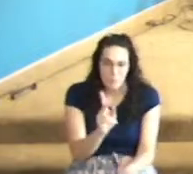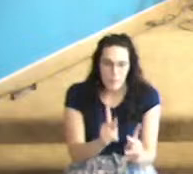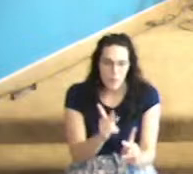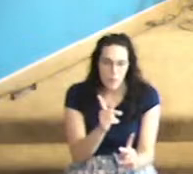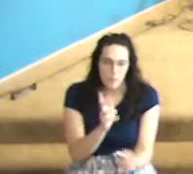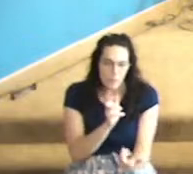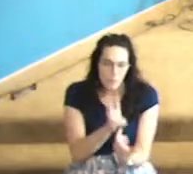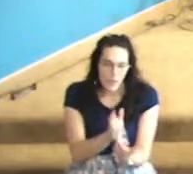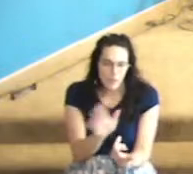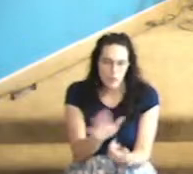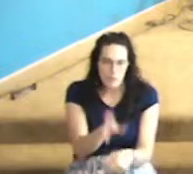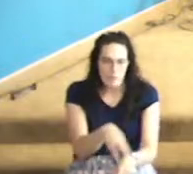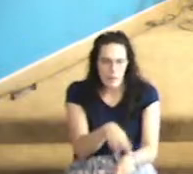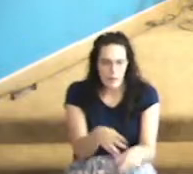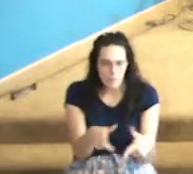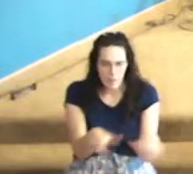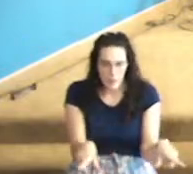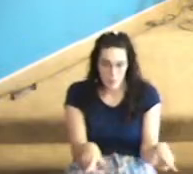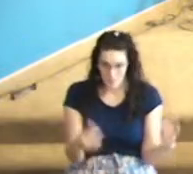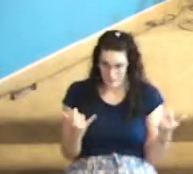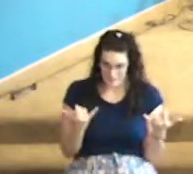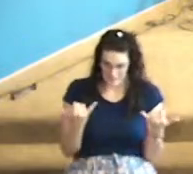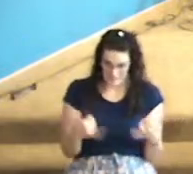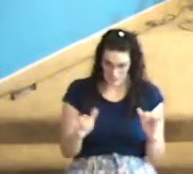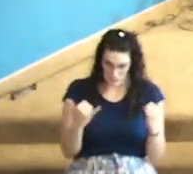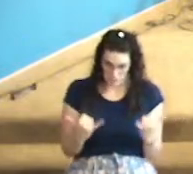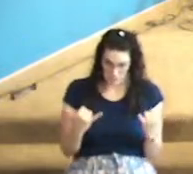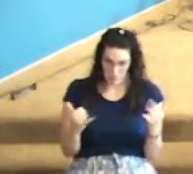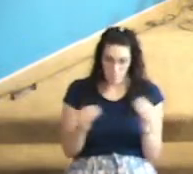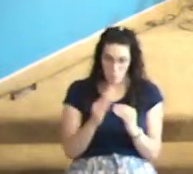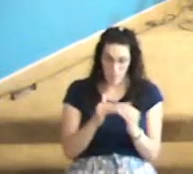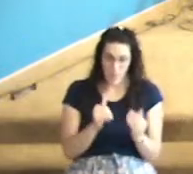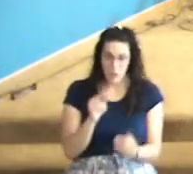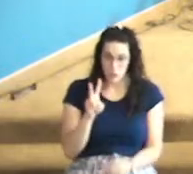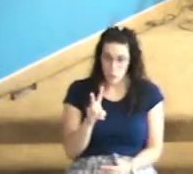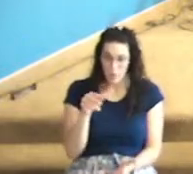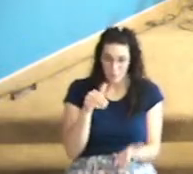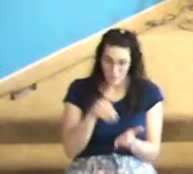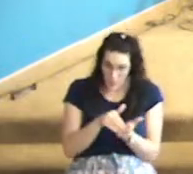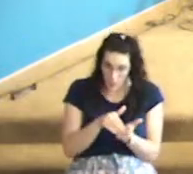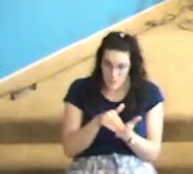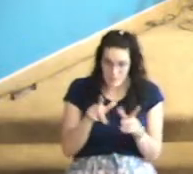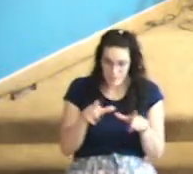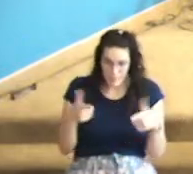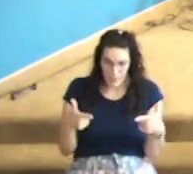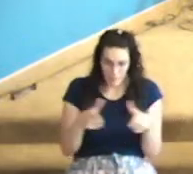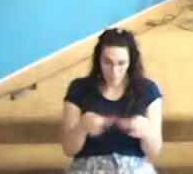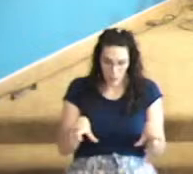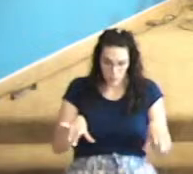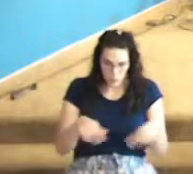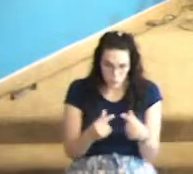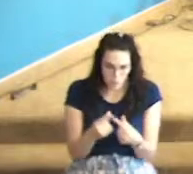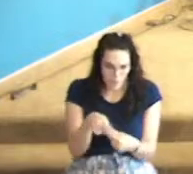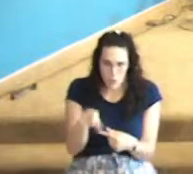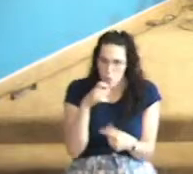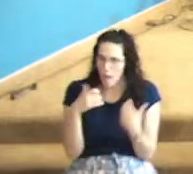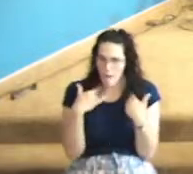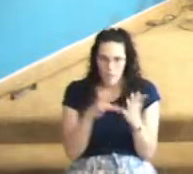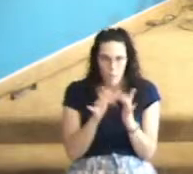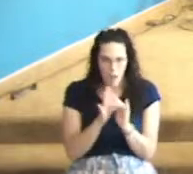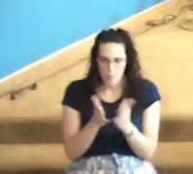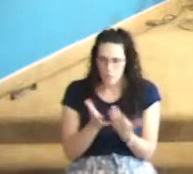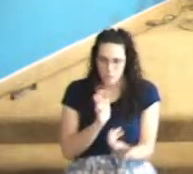language. Still today, there are over 2,000 known language groups who do not have God's word